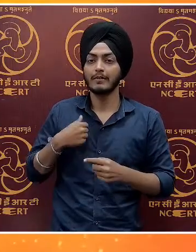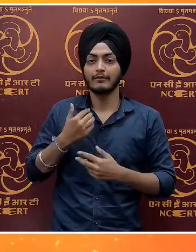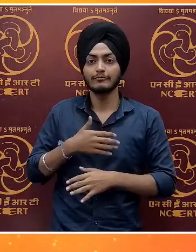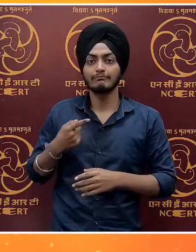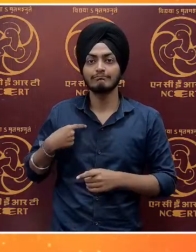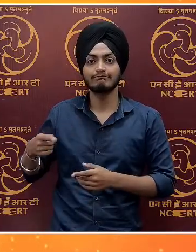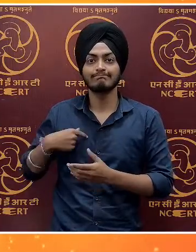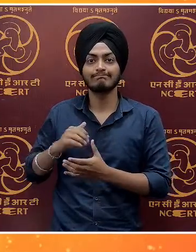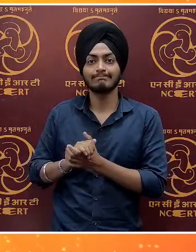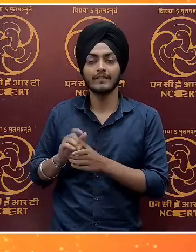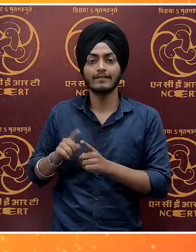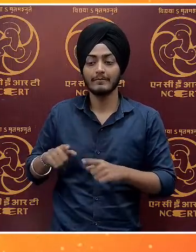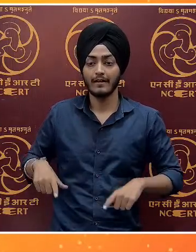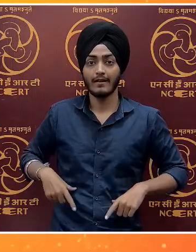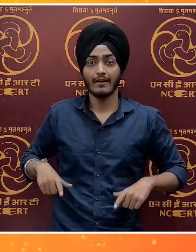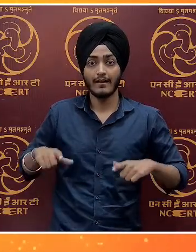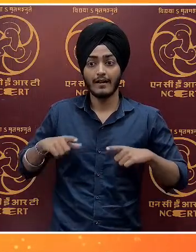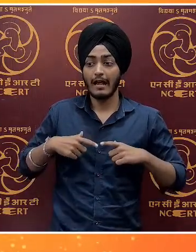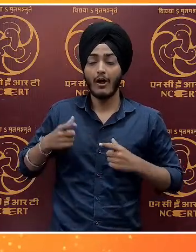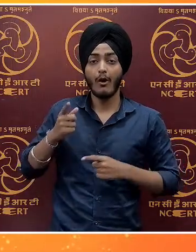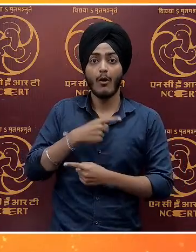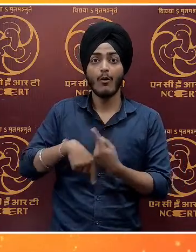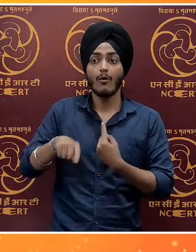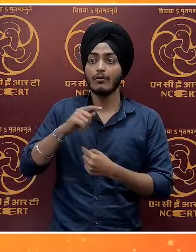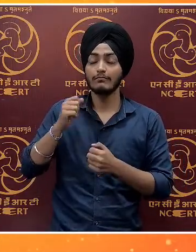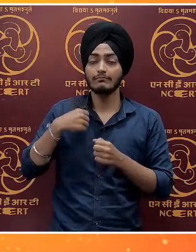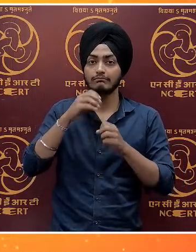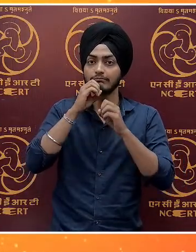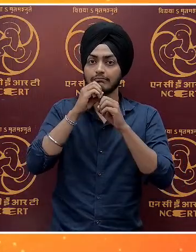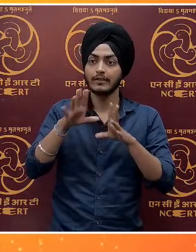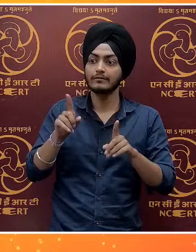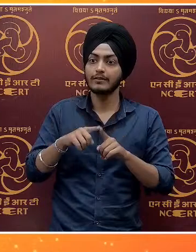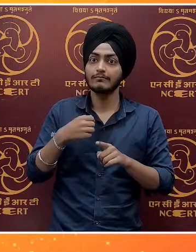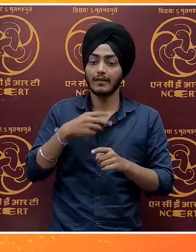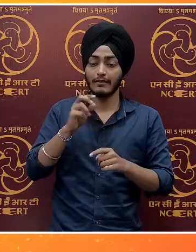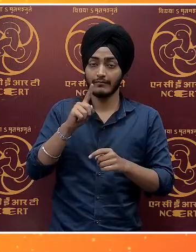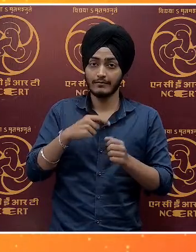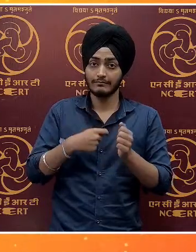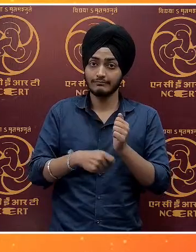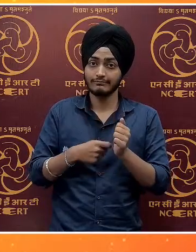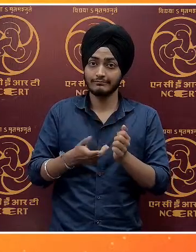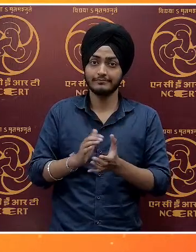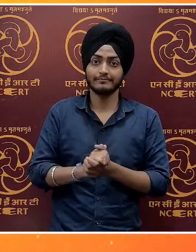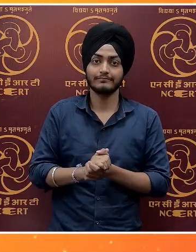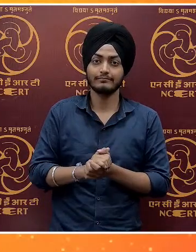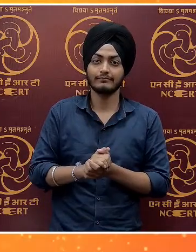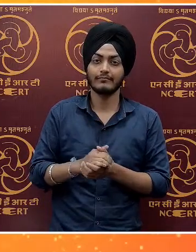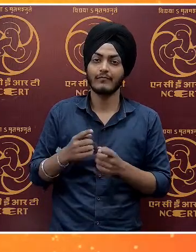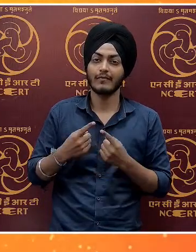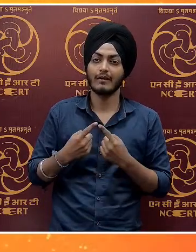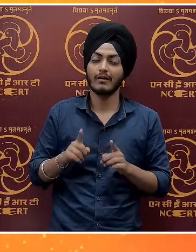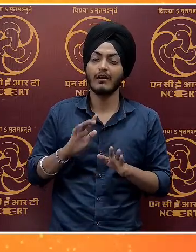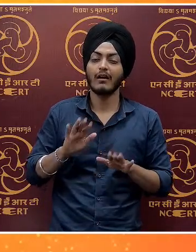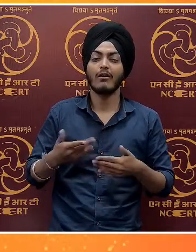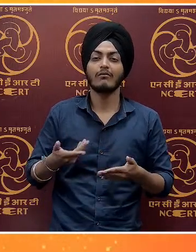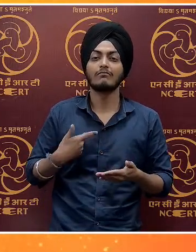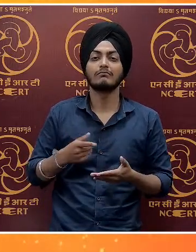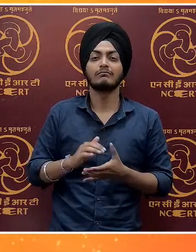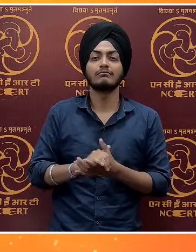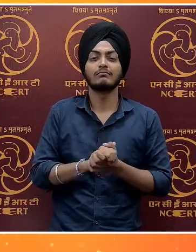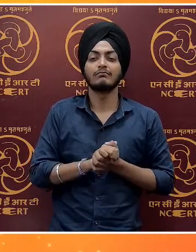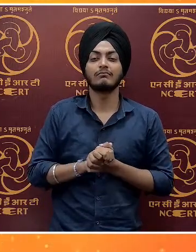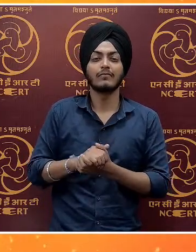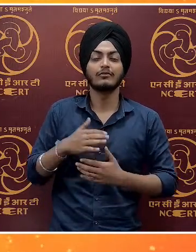our life, to remind them that they are important in our lives. But how do you celebrate Friendship